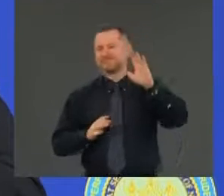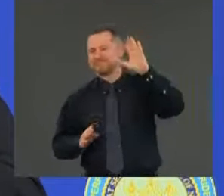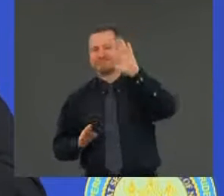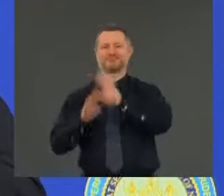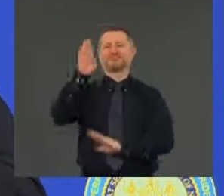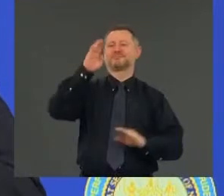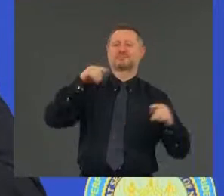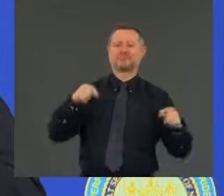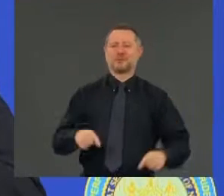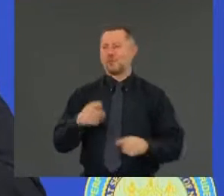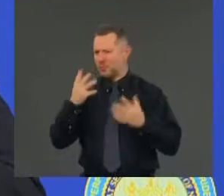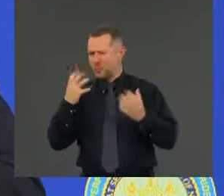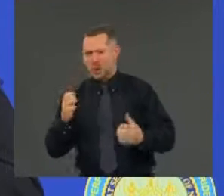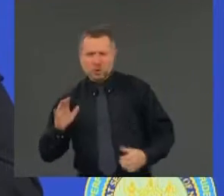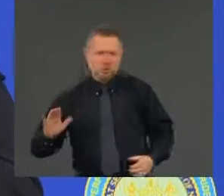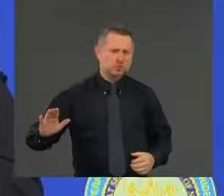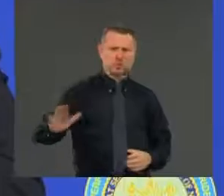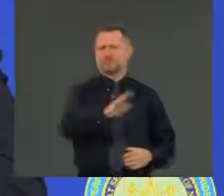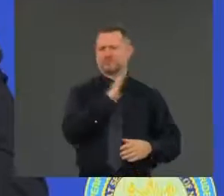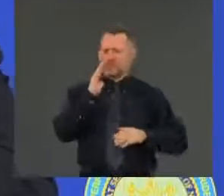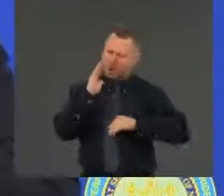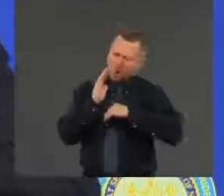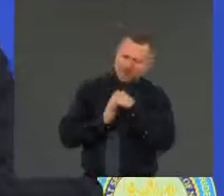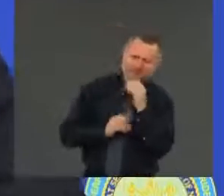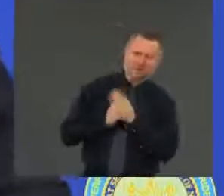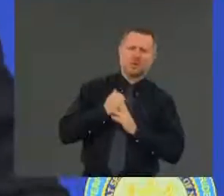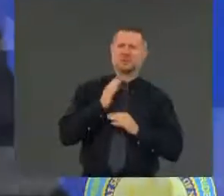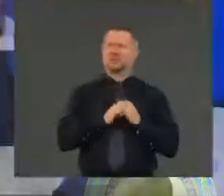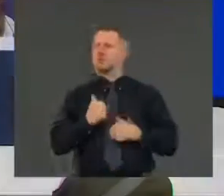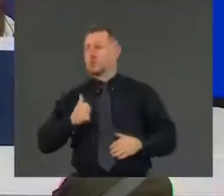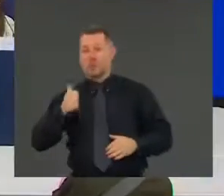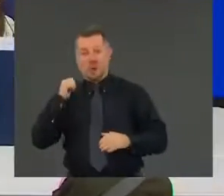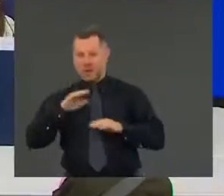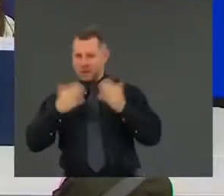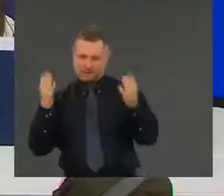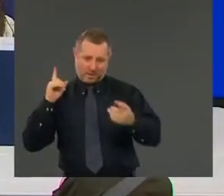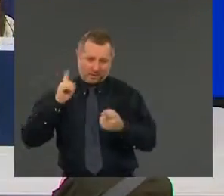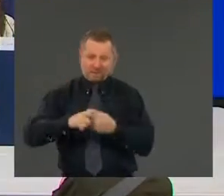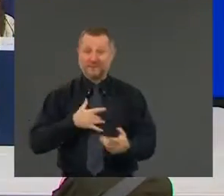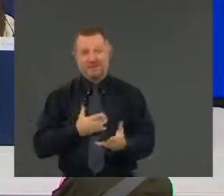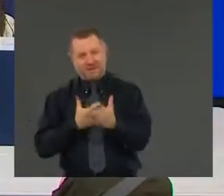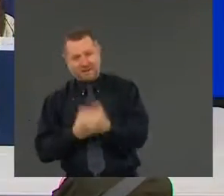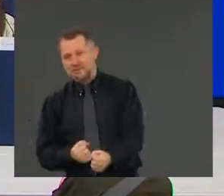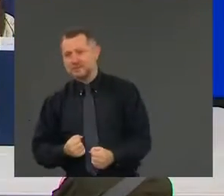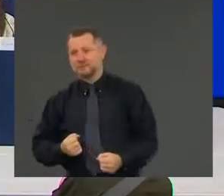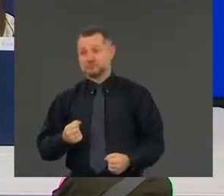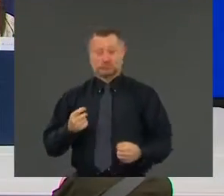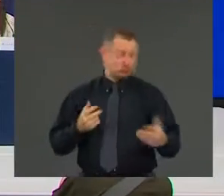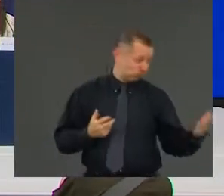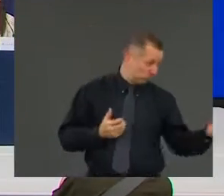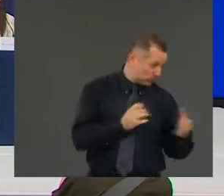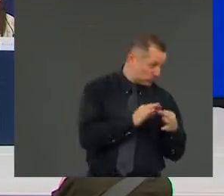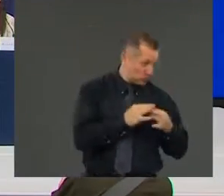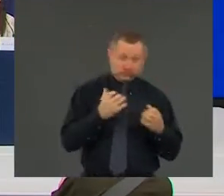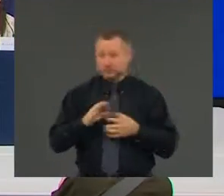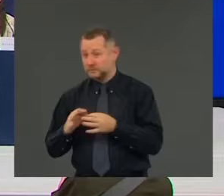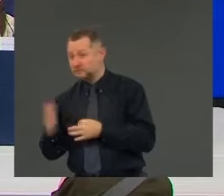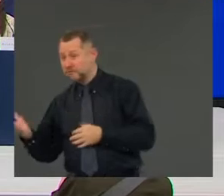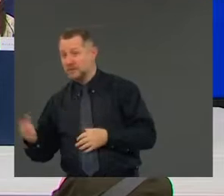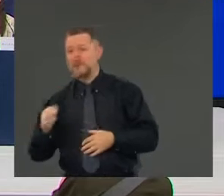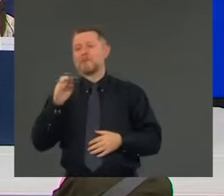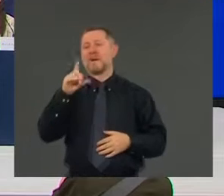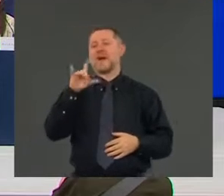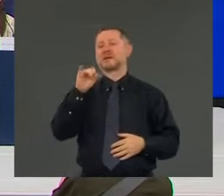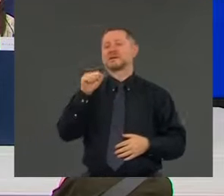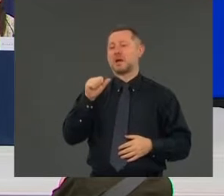you feel confident and comfortable. Anyone want to make some points? Melissa, Gareth, any more